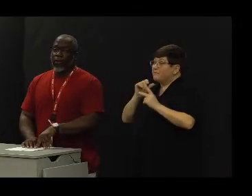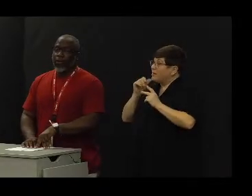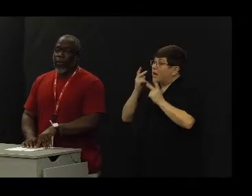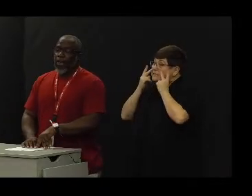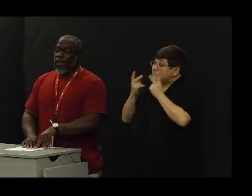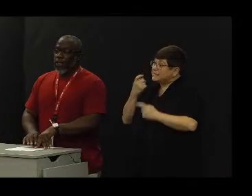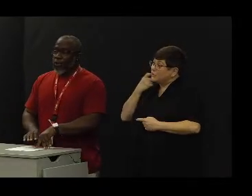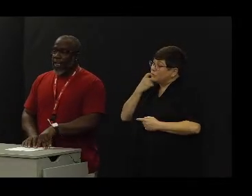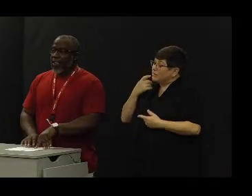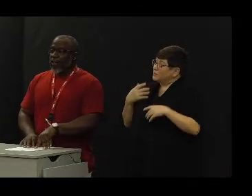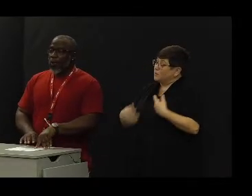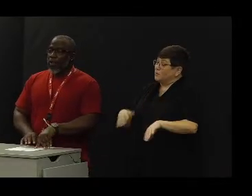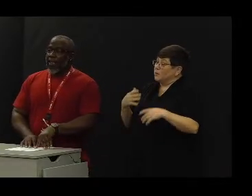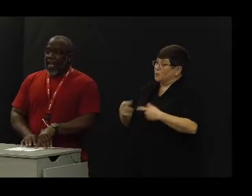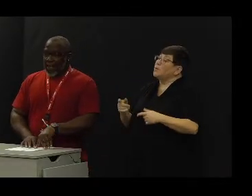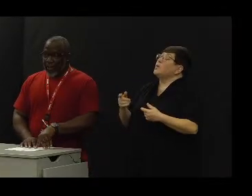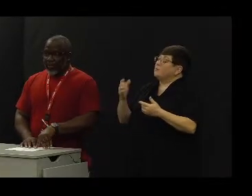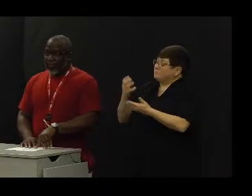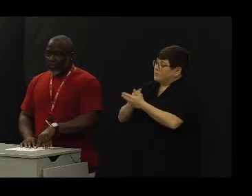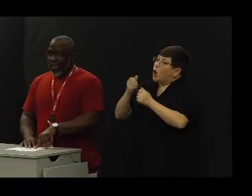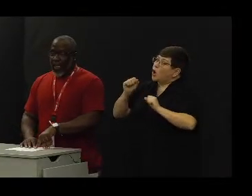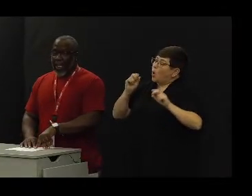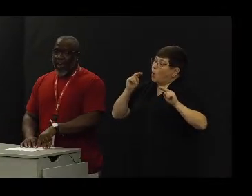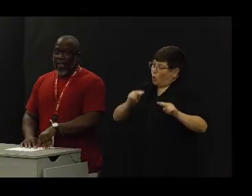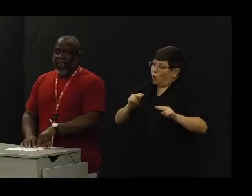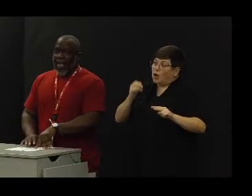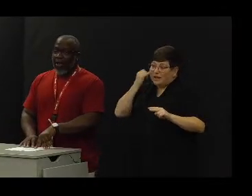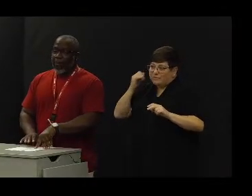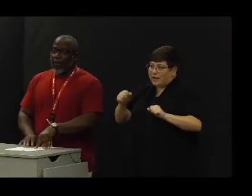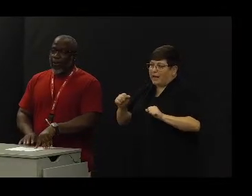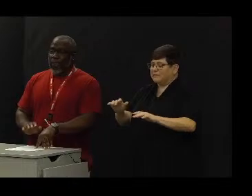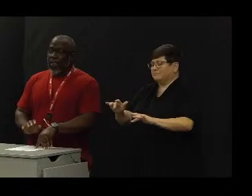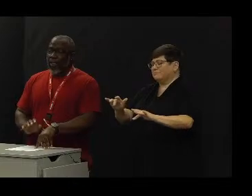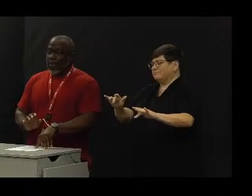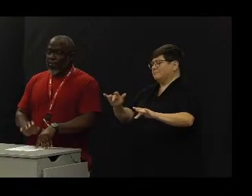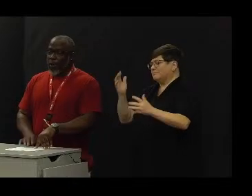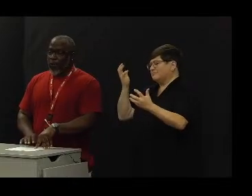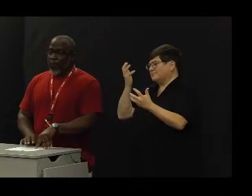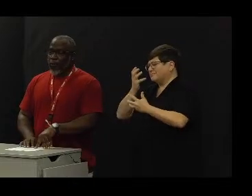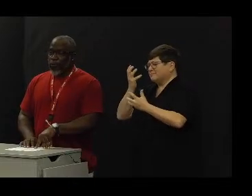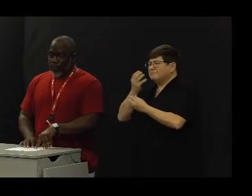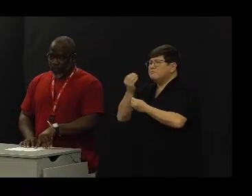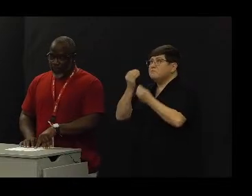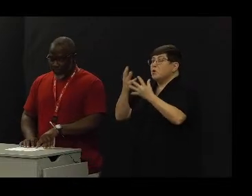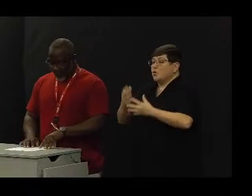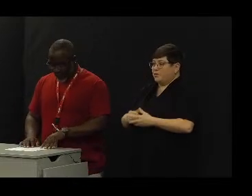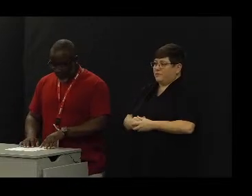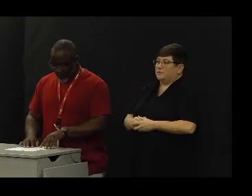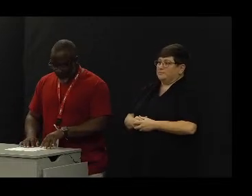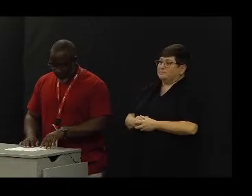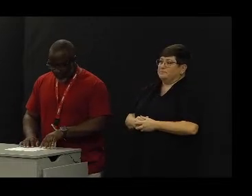floor, you need to go look at it. It is absolutely beautiful.